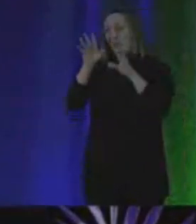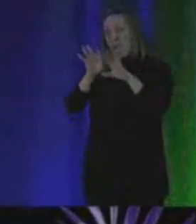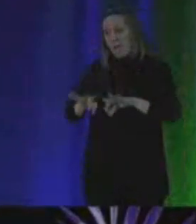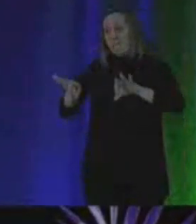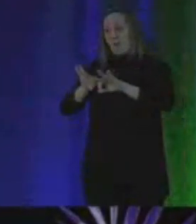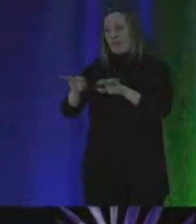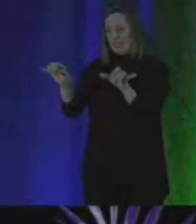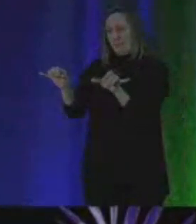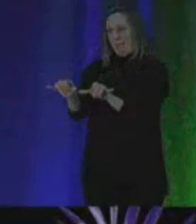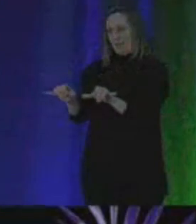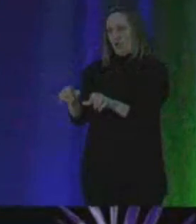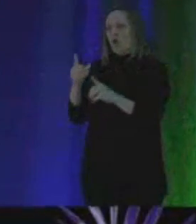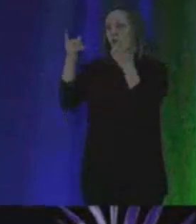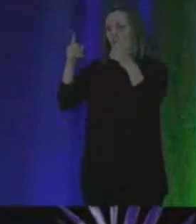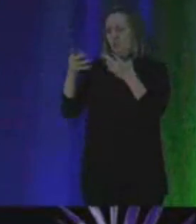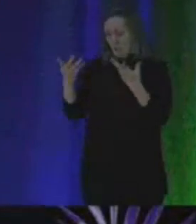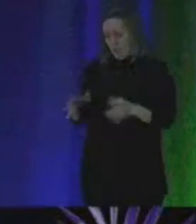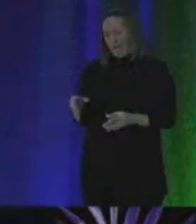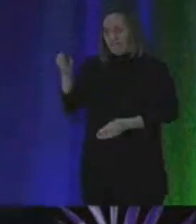thing. So once you've fixed it,